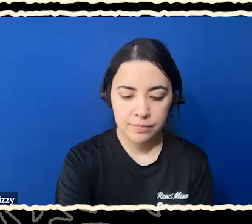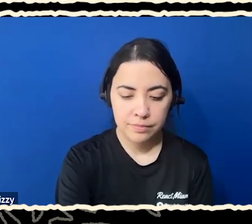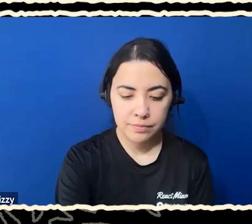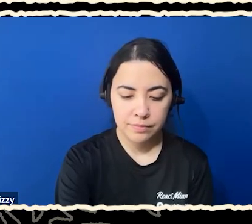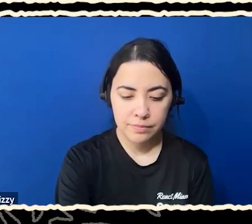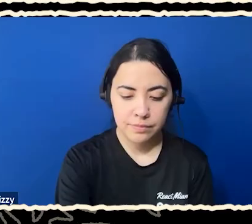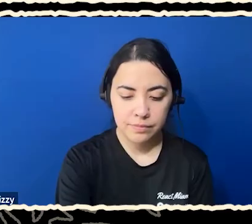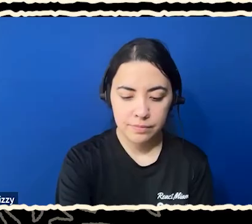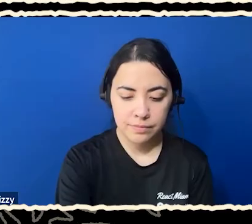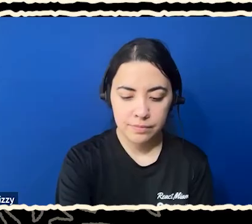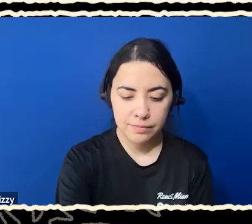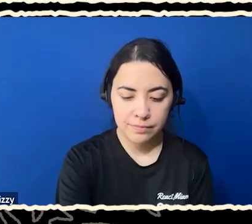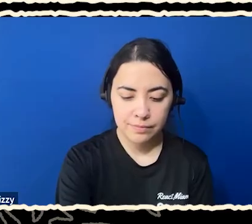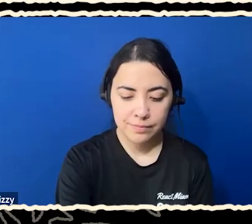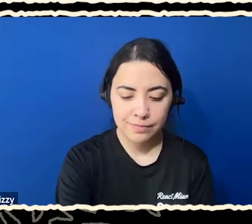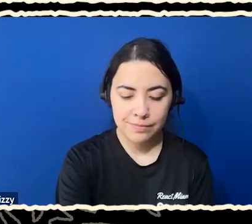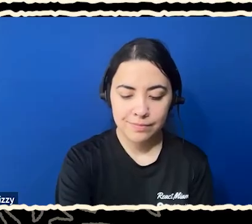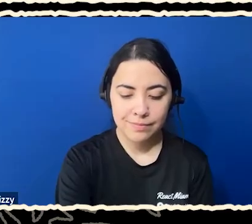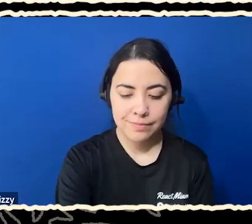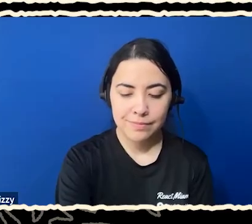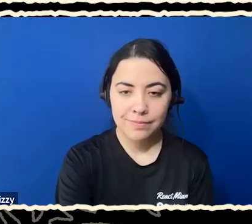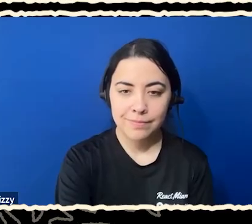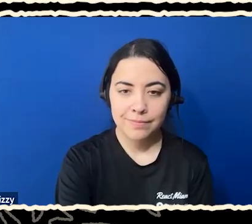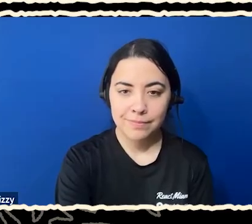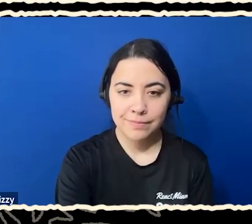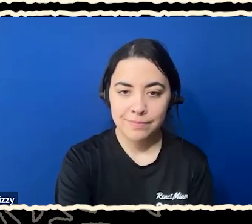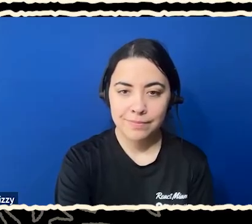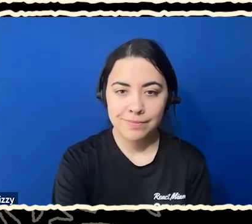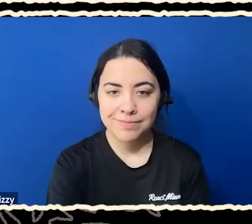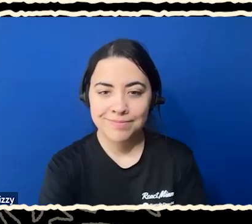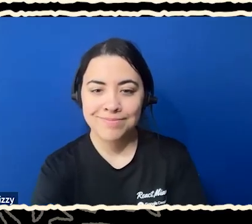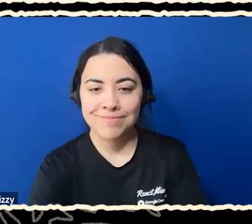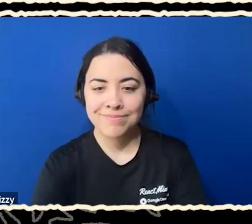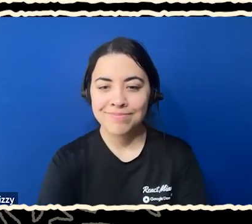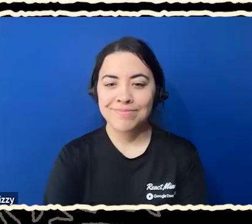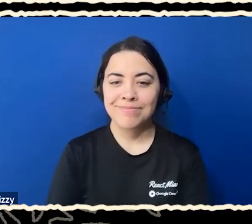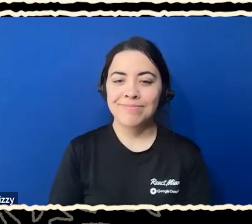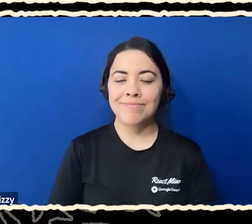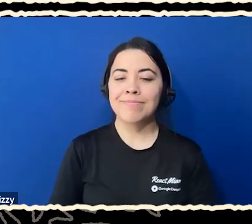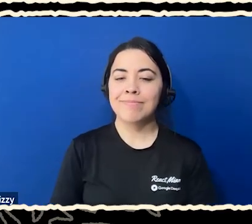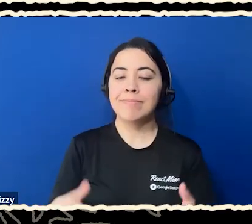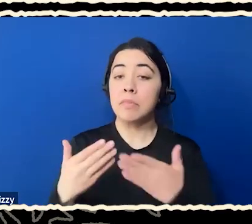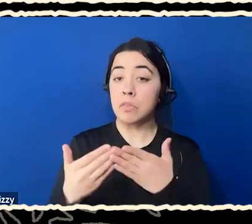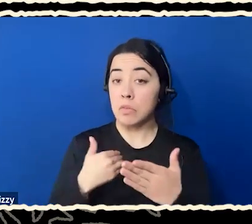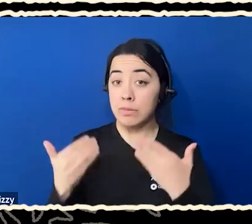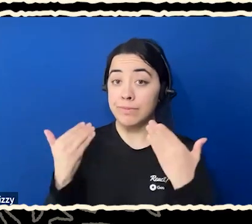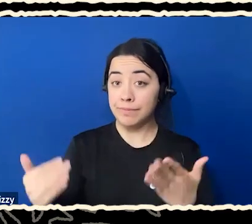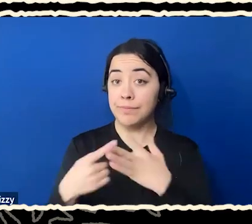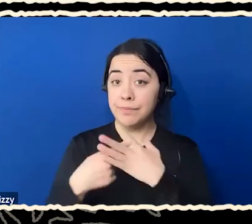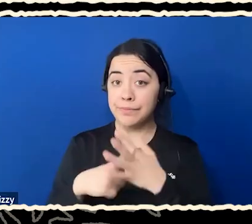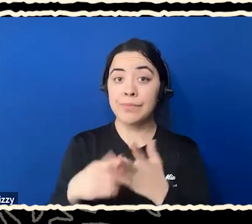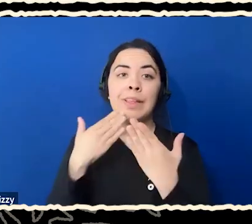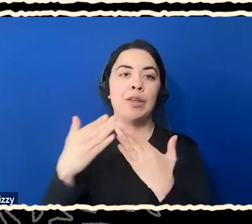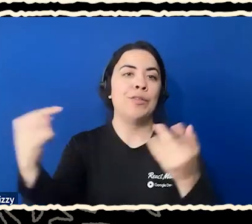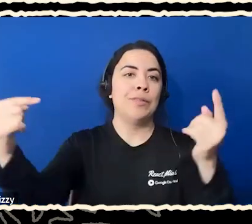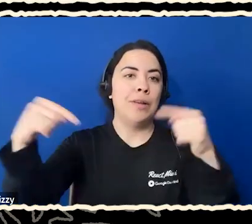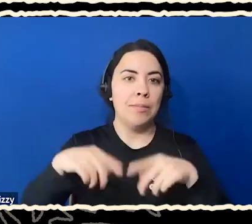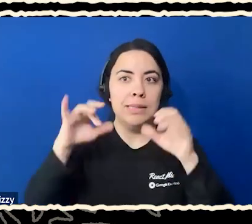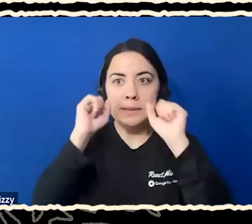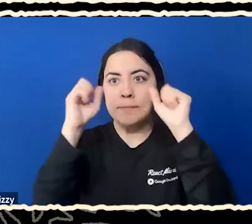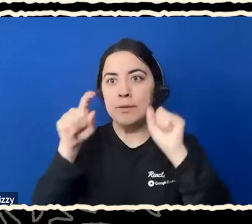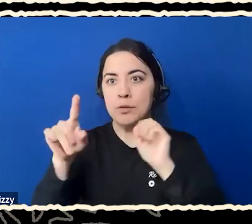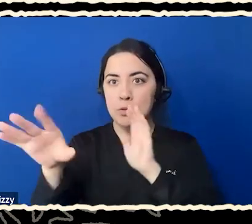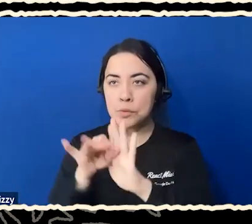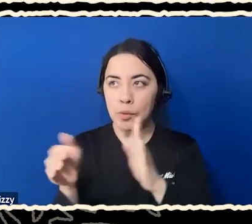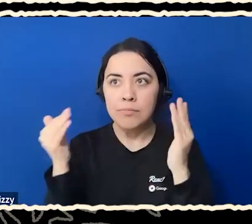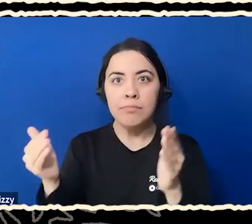All right. Before I start, thank you all for being here. It's amazing that you've chosen to spend time